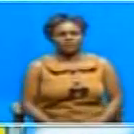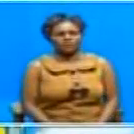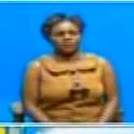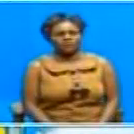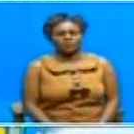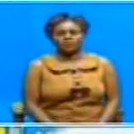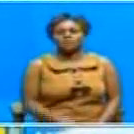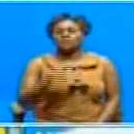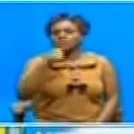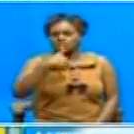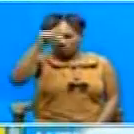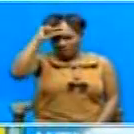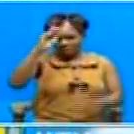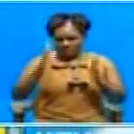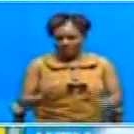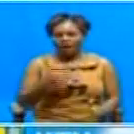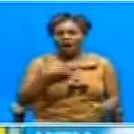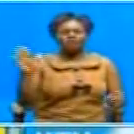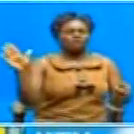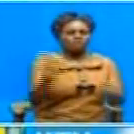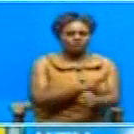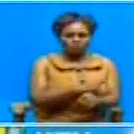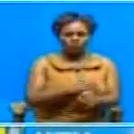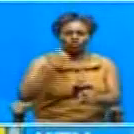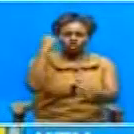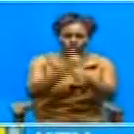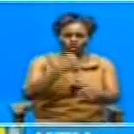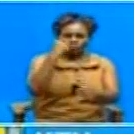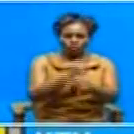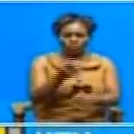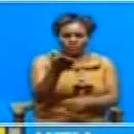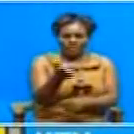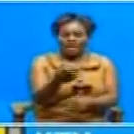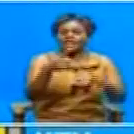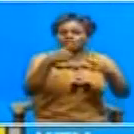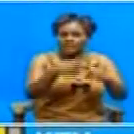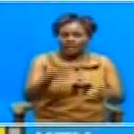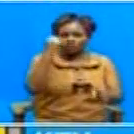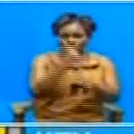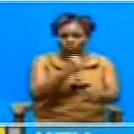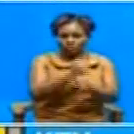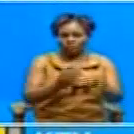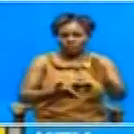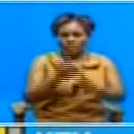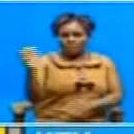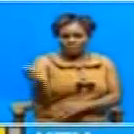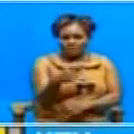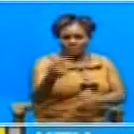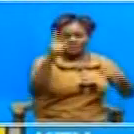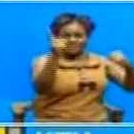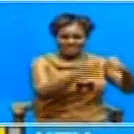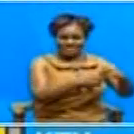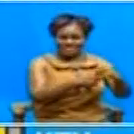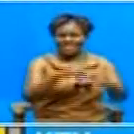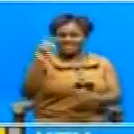The incoming governor will have a full in-tray and will have to hit the ground running. Over the past 6 months, the Kenya shilling